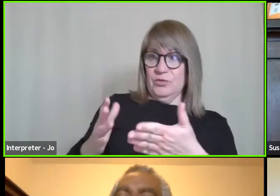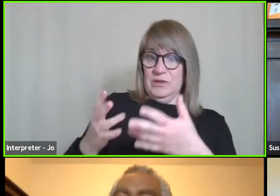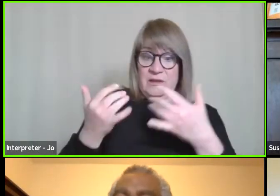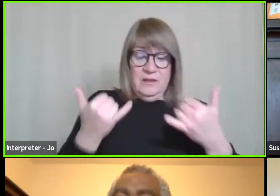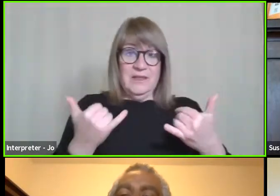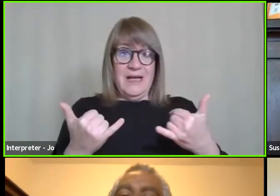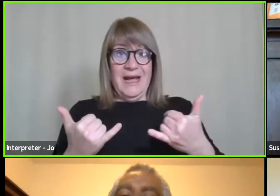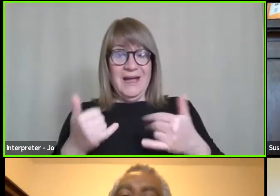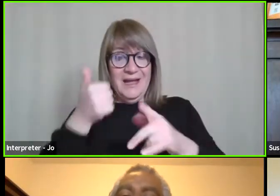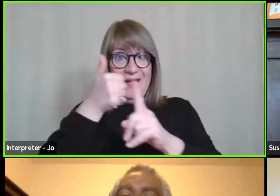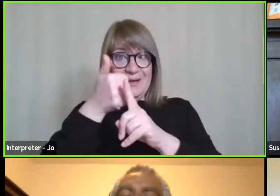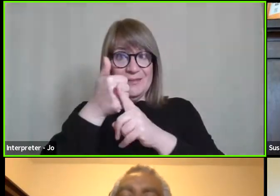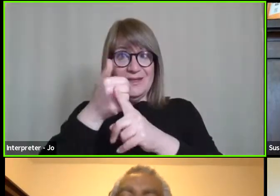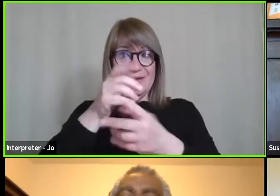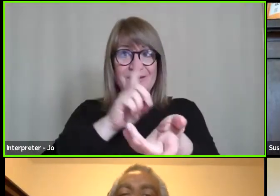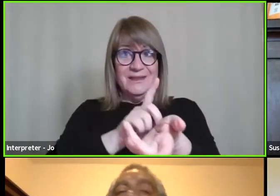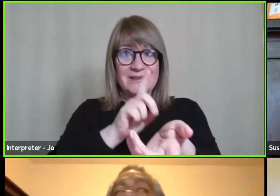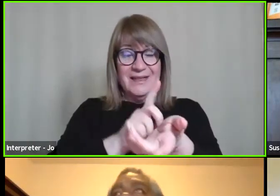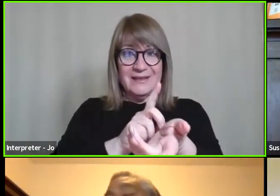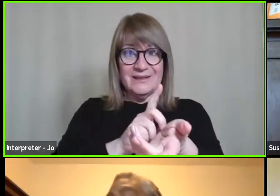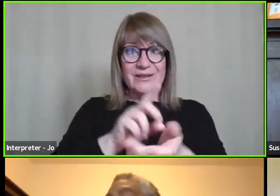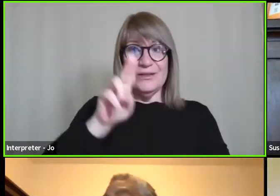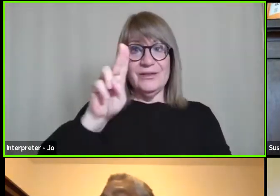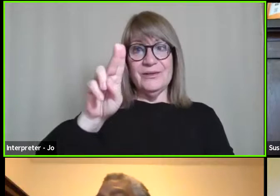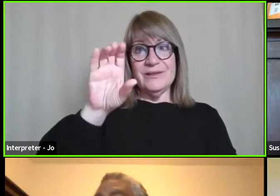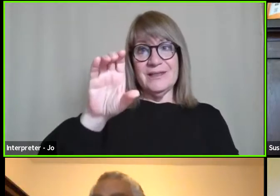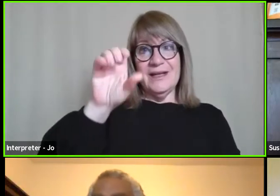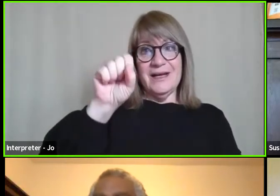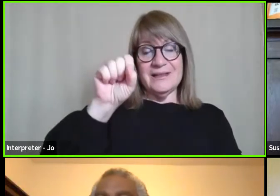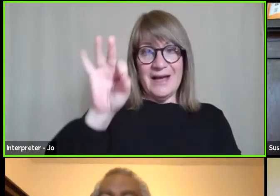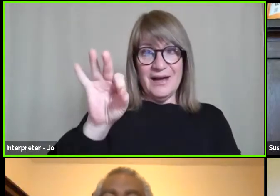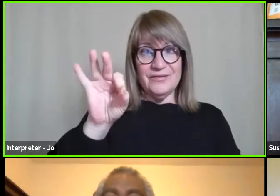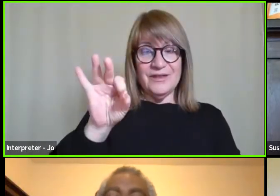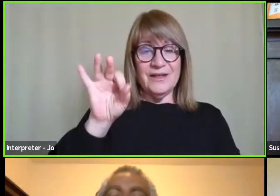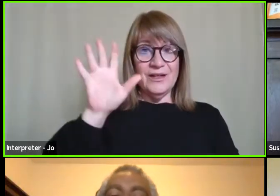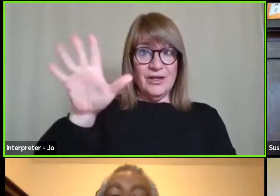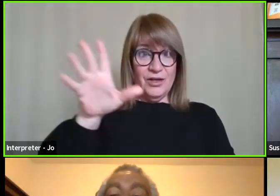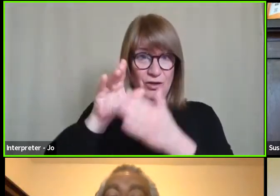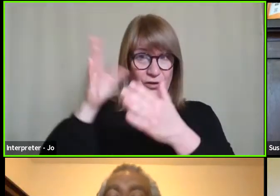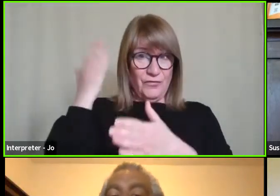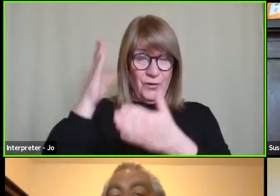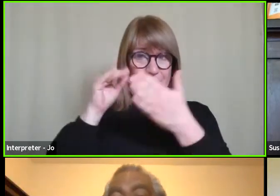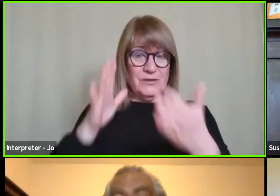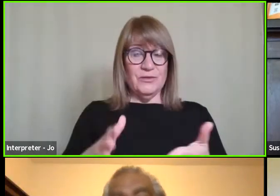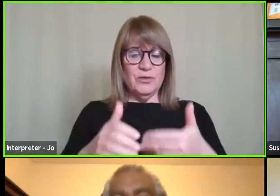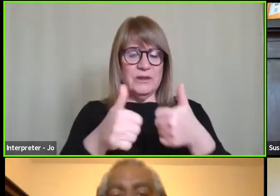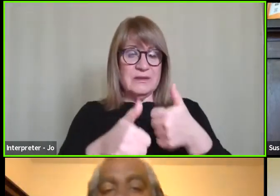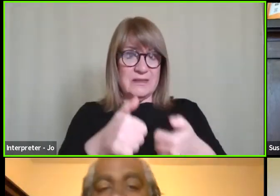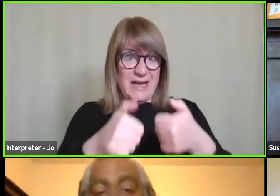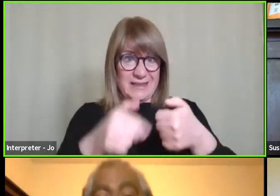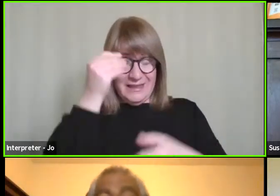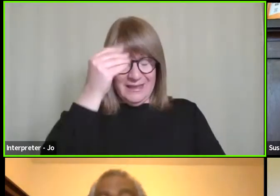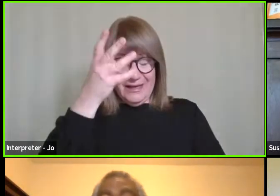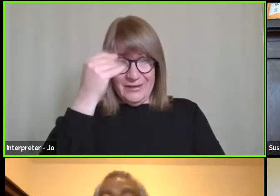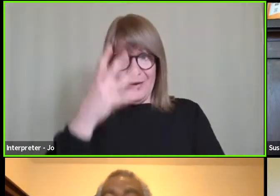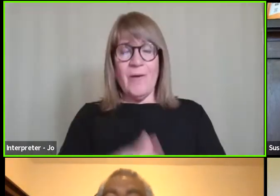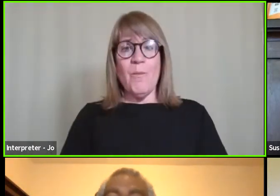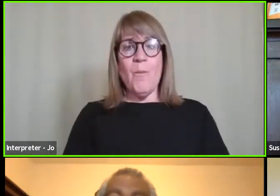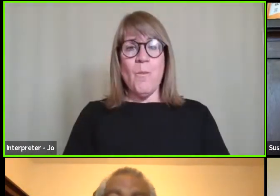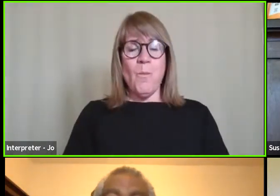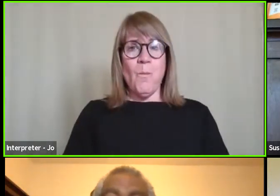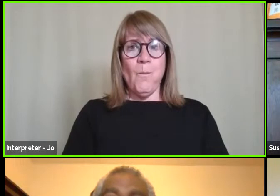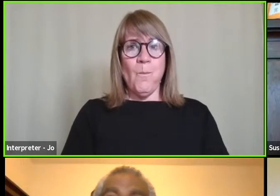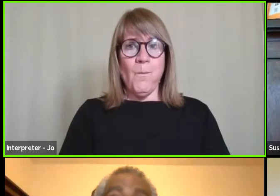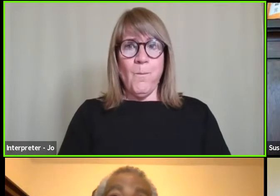at ucsf and her student had text to say that they were in a conversation uh at the at